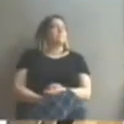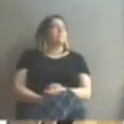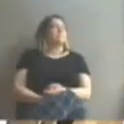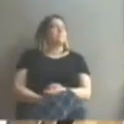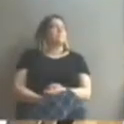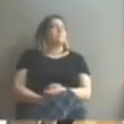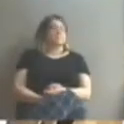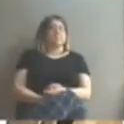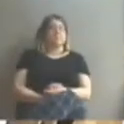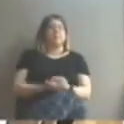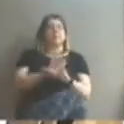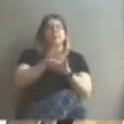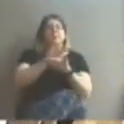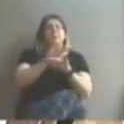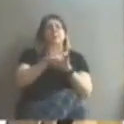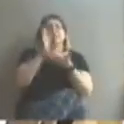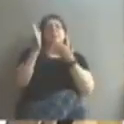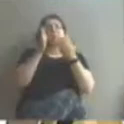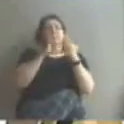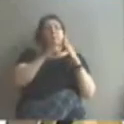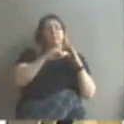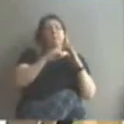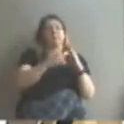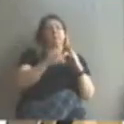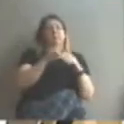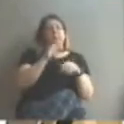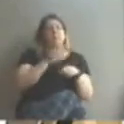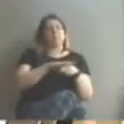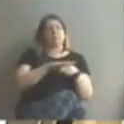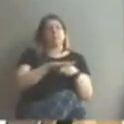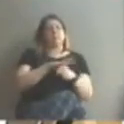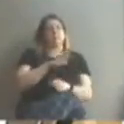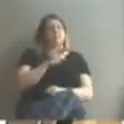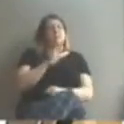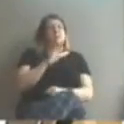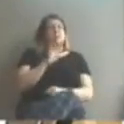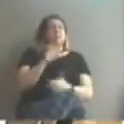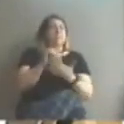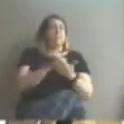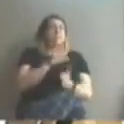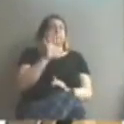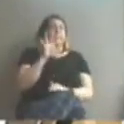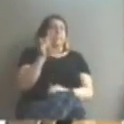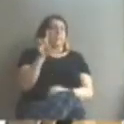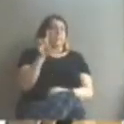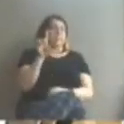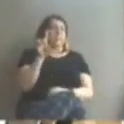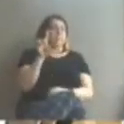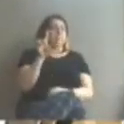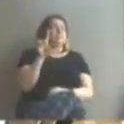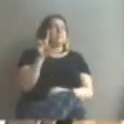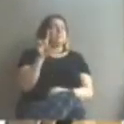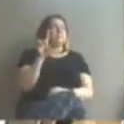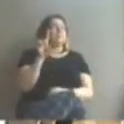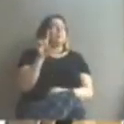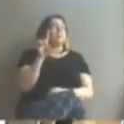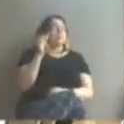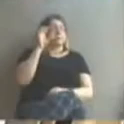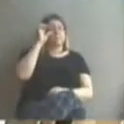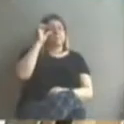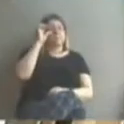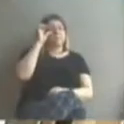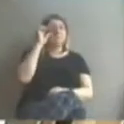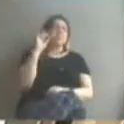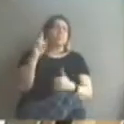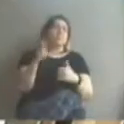So it looks like academic services begins on page 51. And what you see